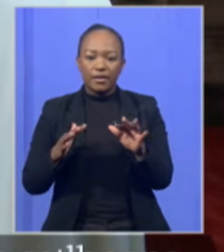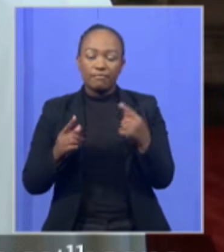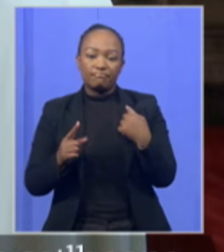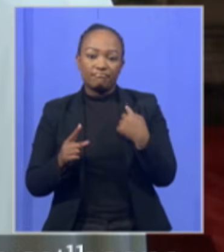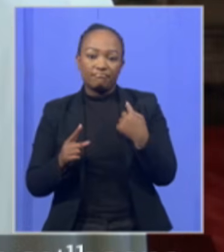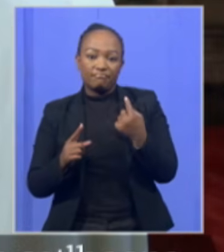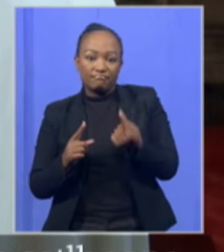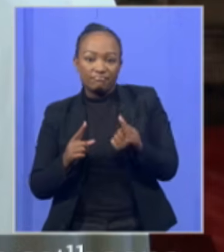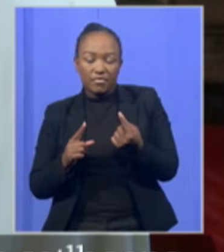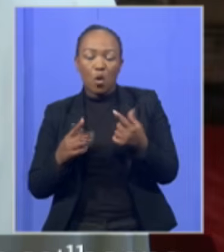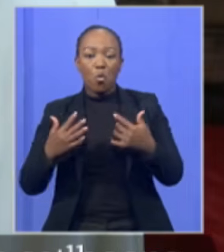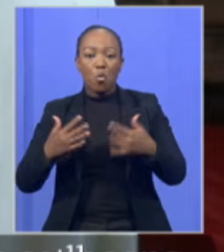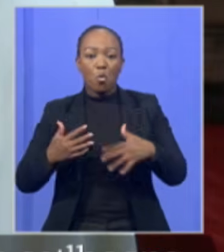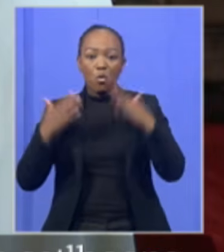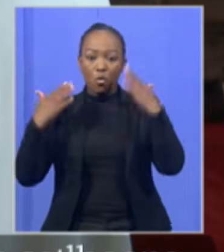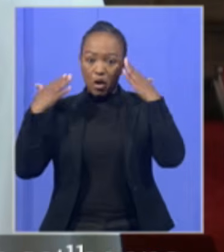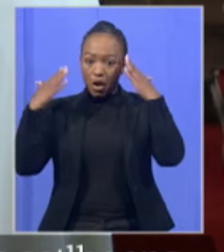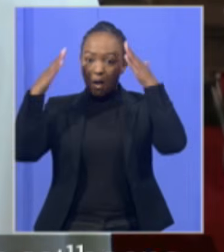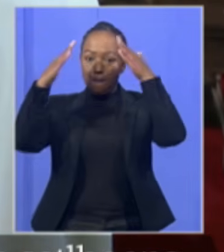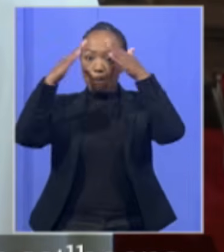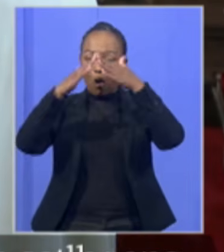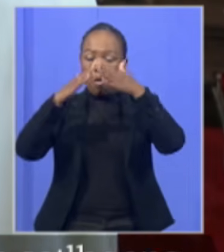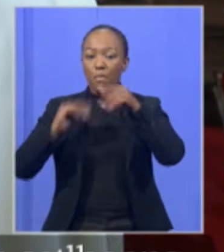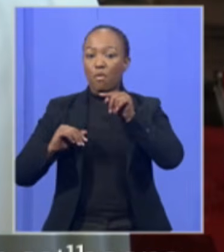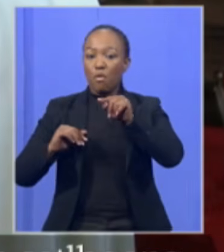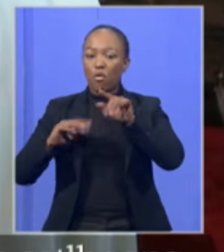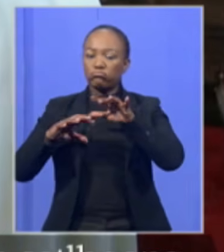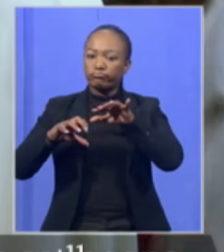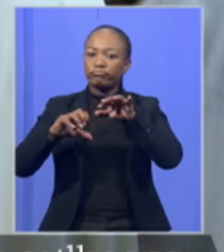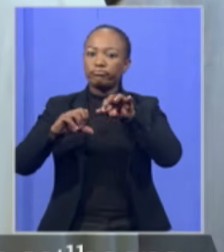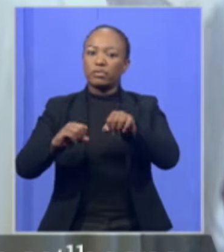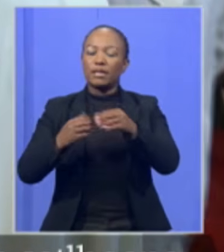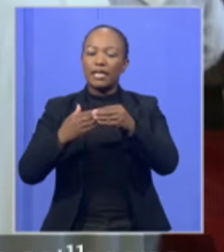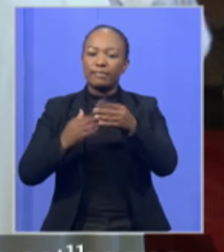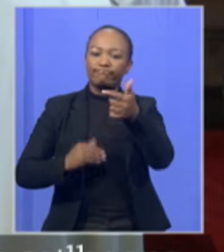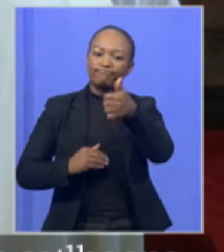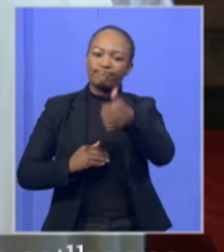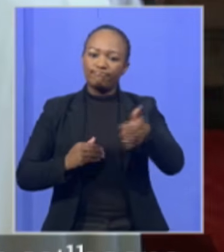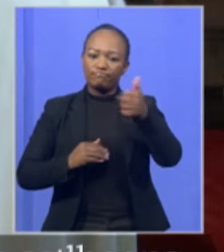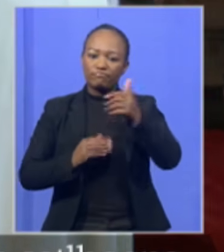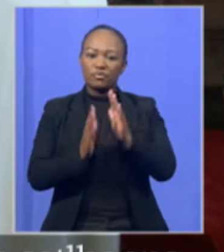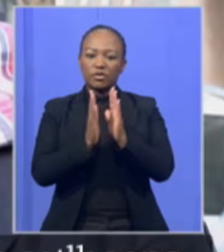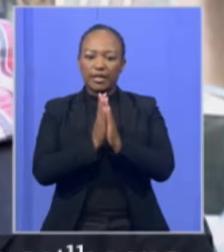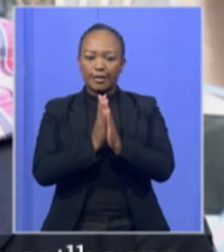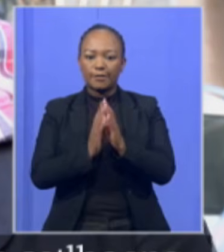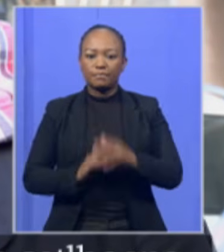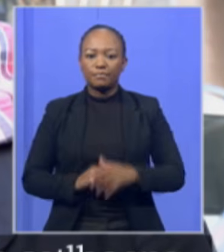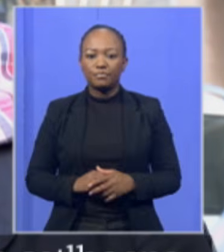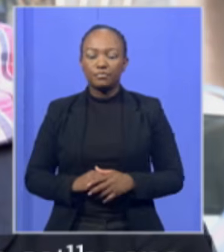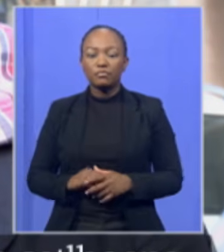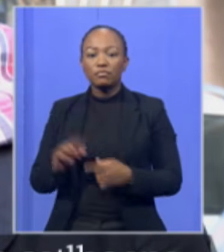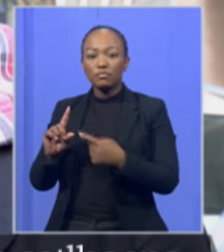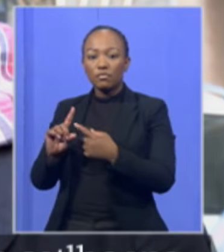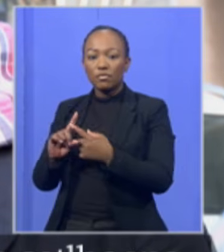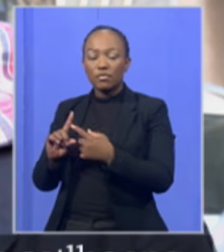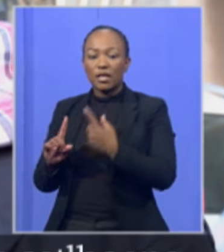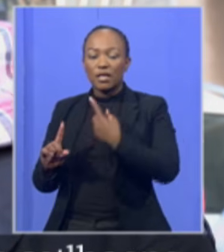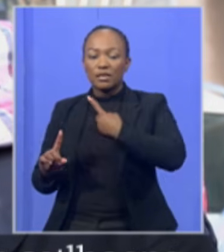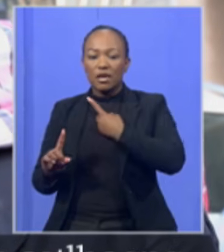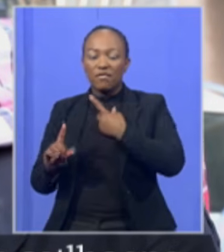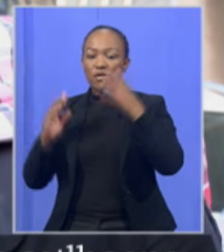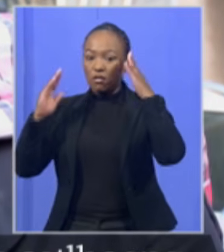Pope Francis a neng a le kwa setlhoeng sa kereke. He set himself up as a pope for the people and a pope that stood